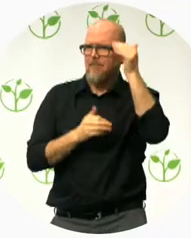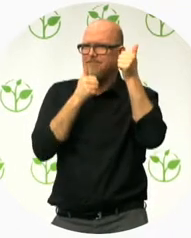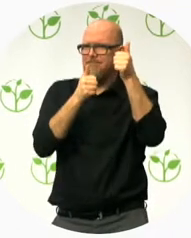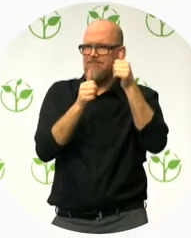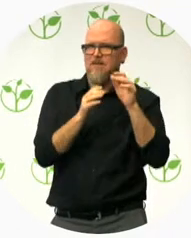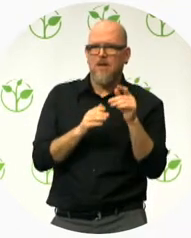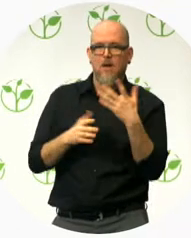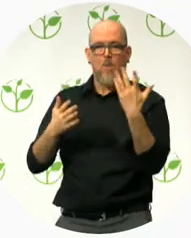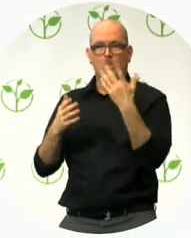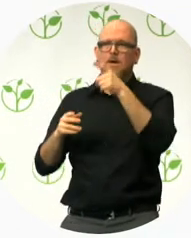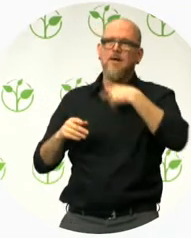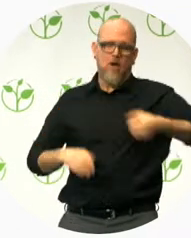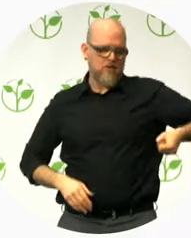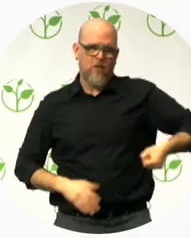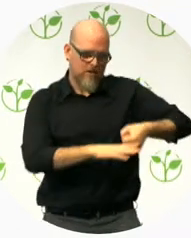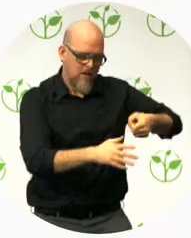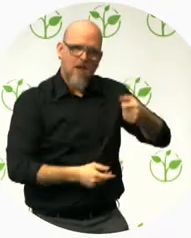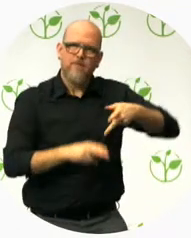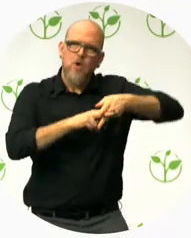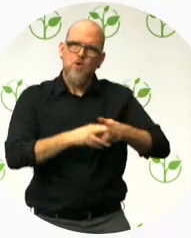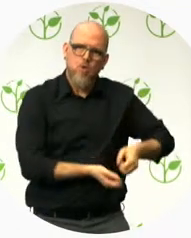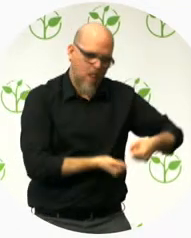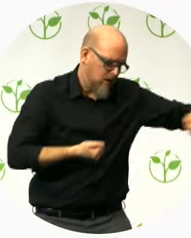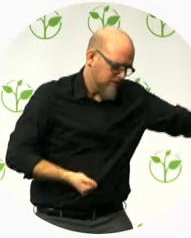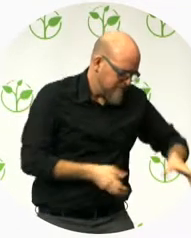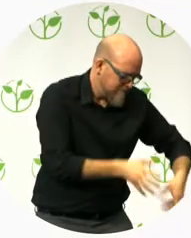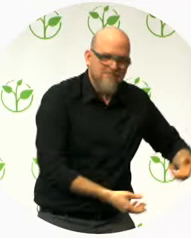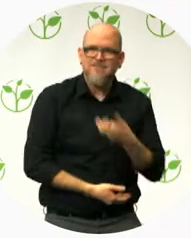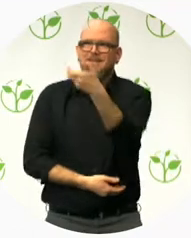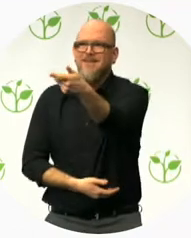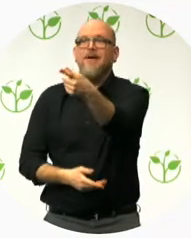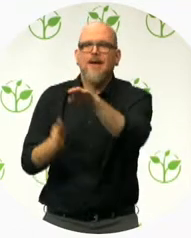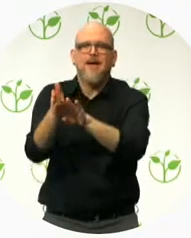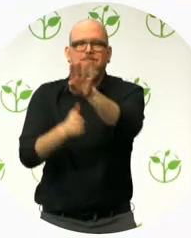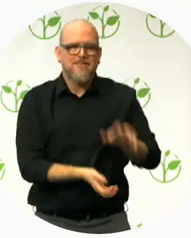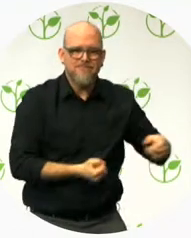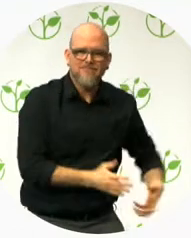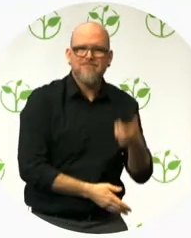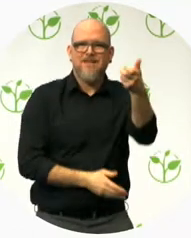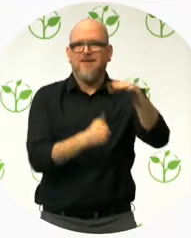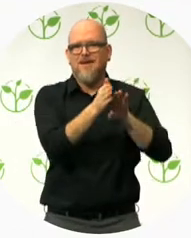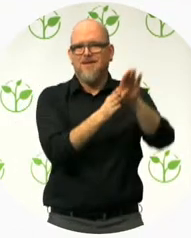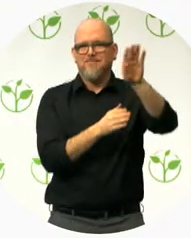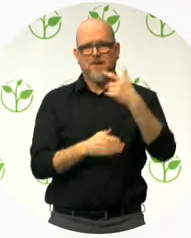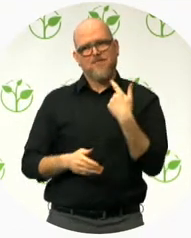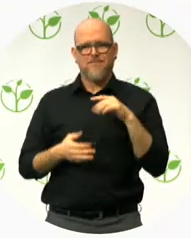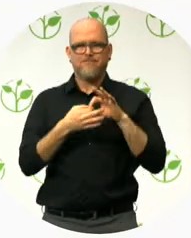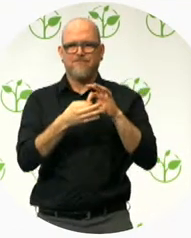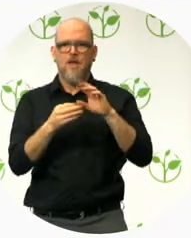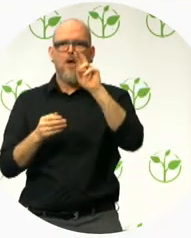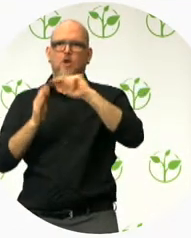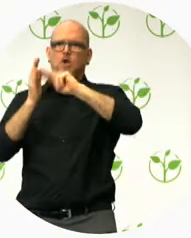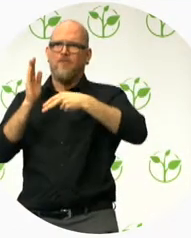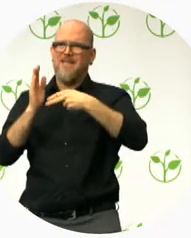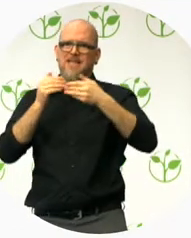have, and one of these is called the 2030 Agenda of the United Nations with its